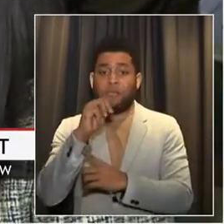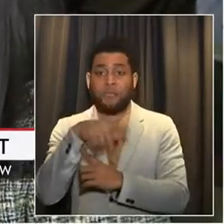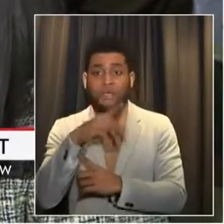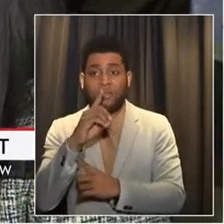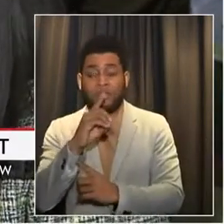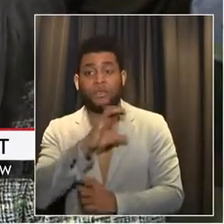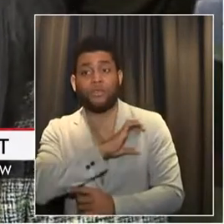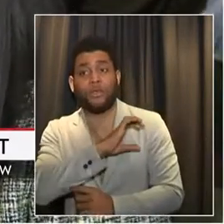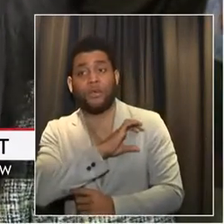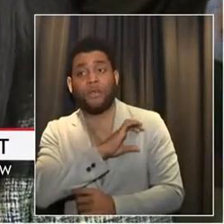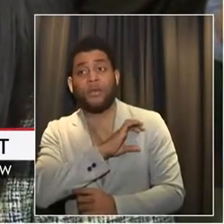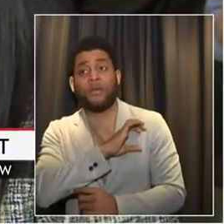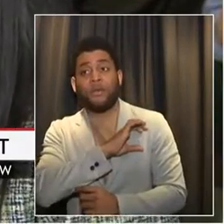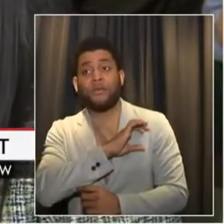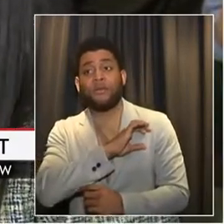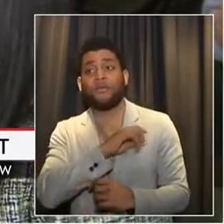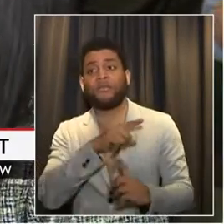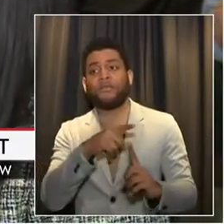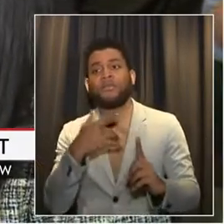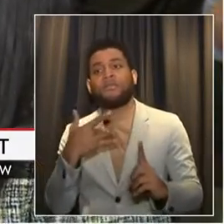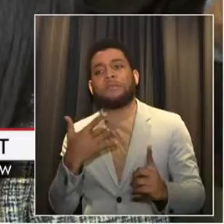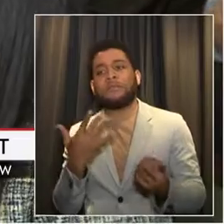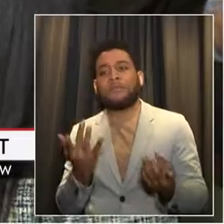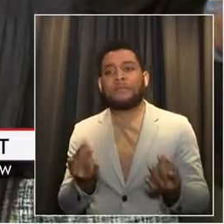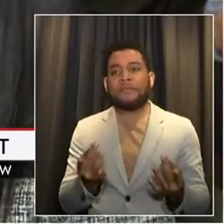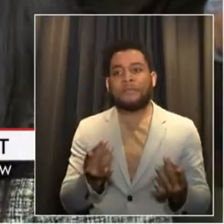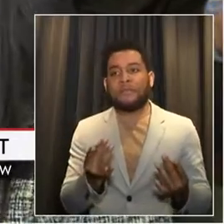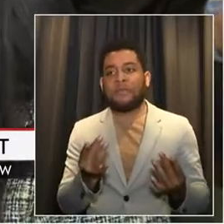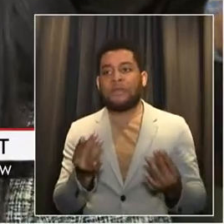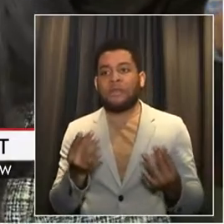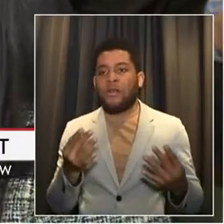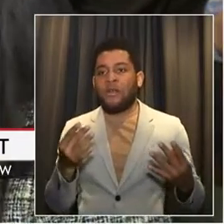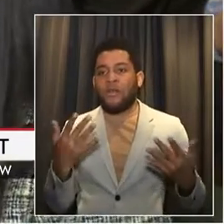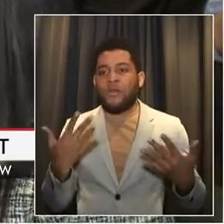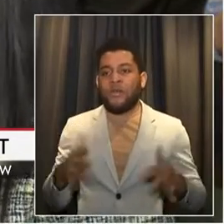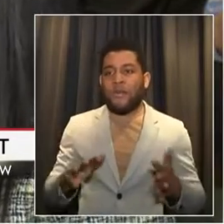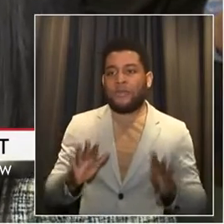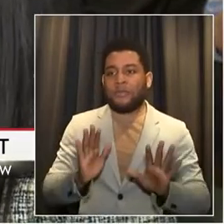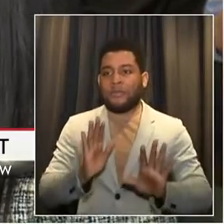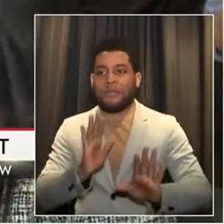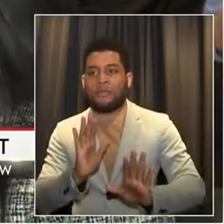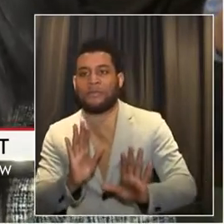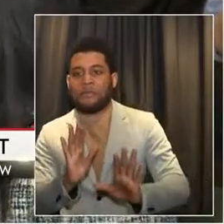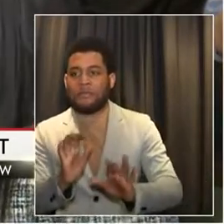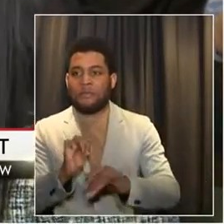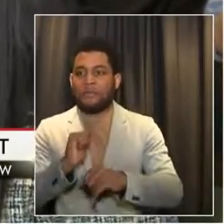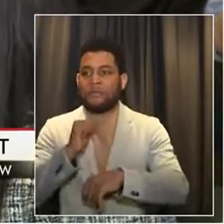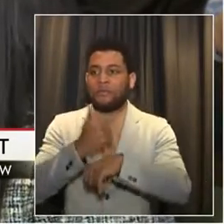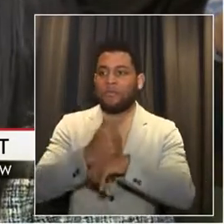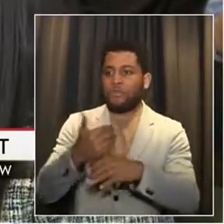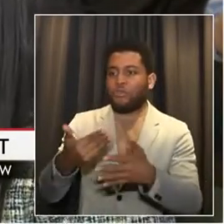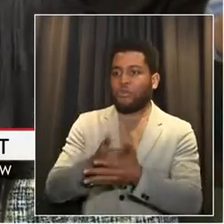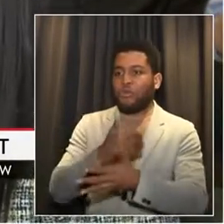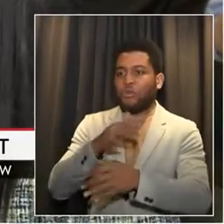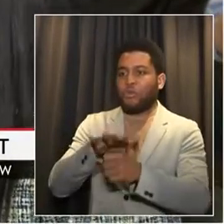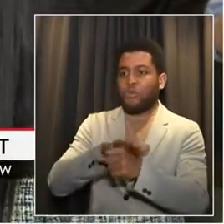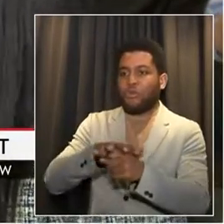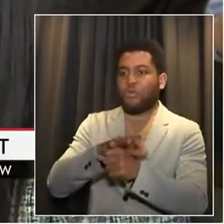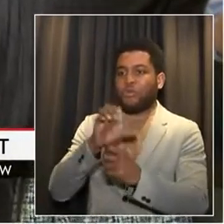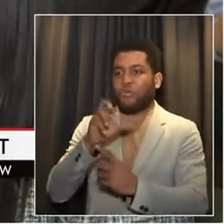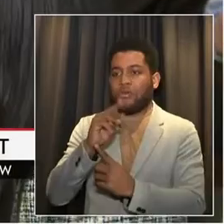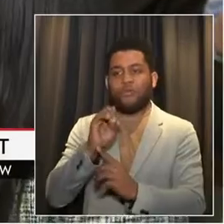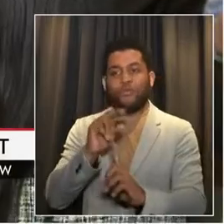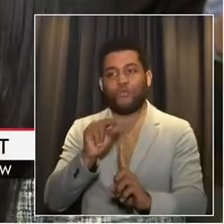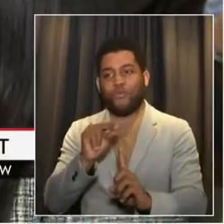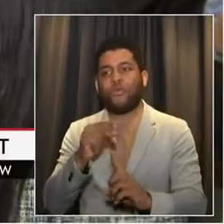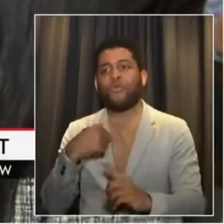not wanting to move crime around. It doesn't certainly help us. And so we can provide data to you around how they were utilized in the past, and I think that